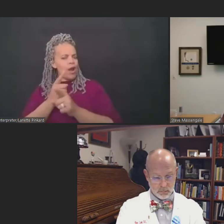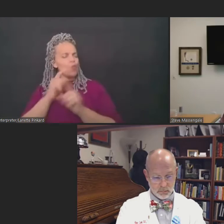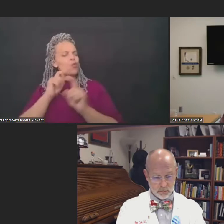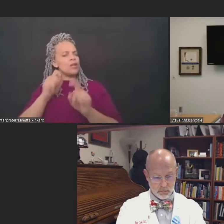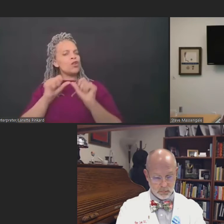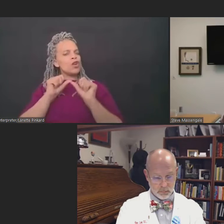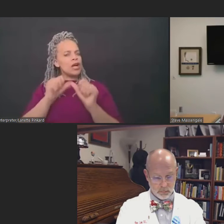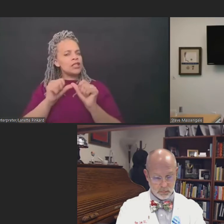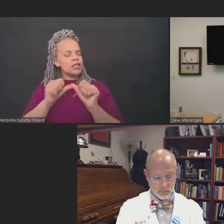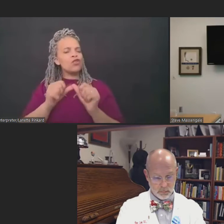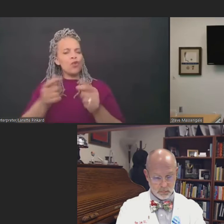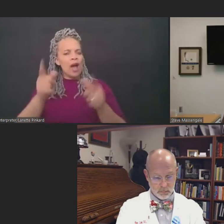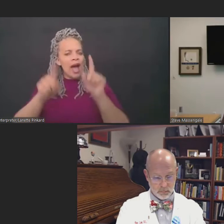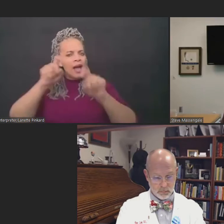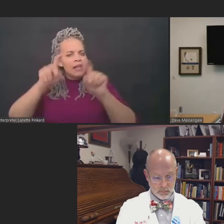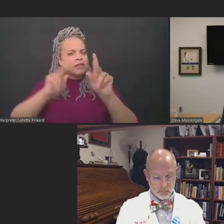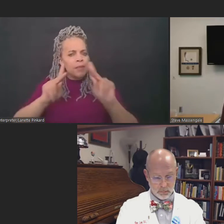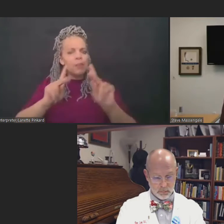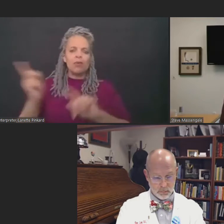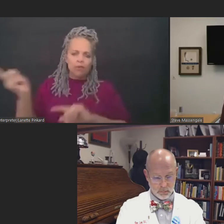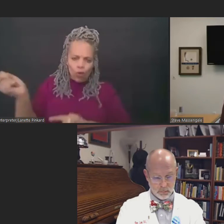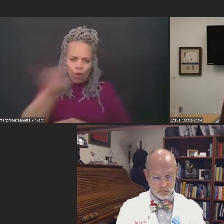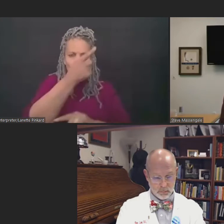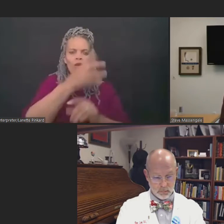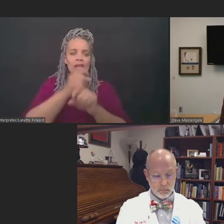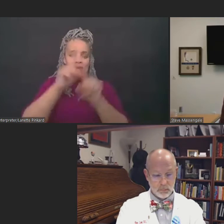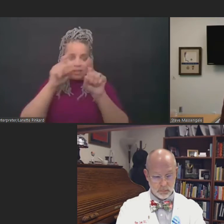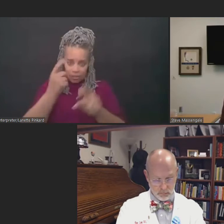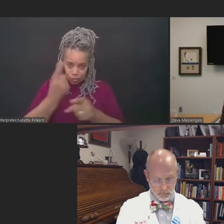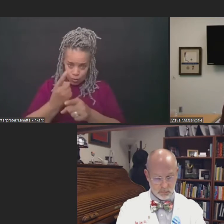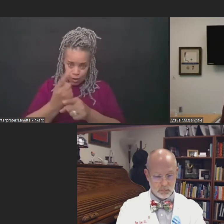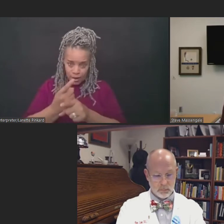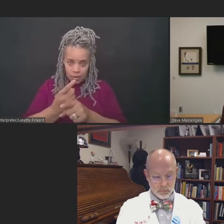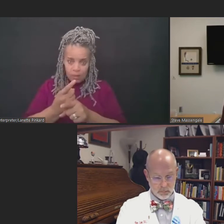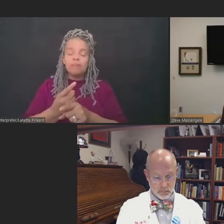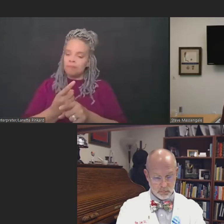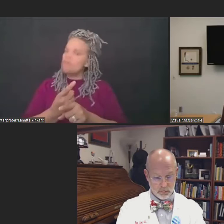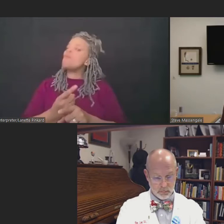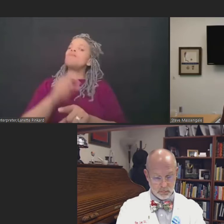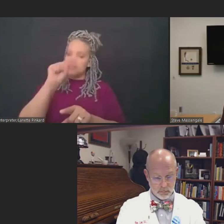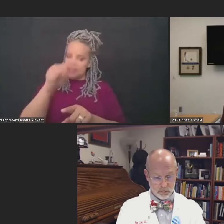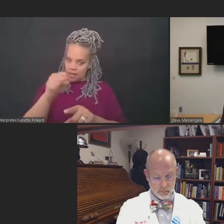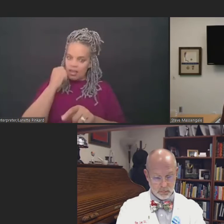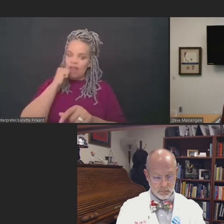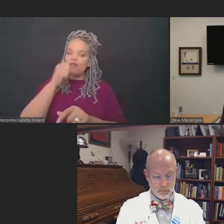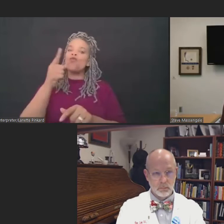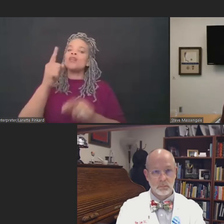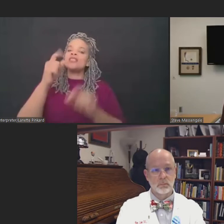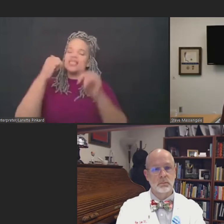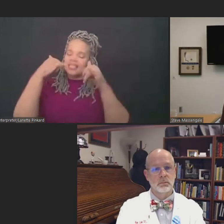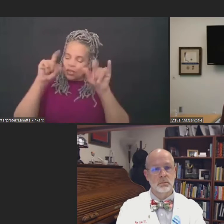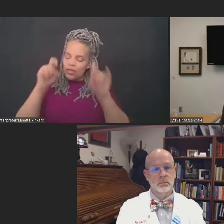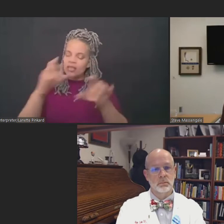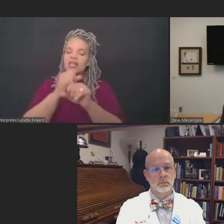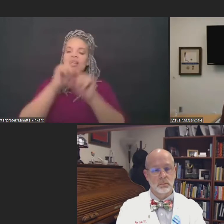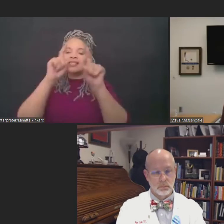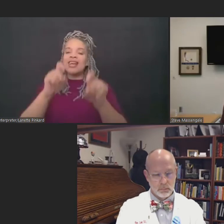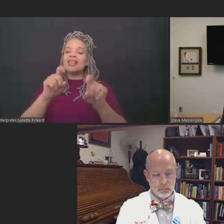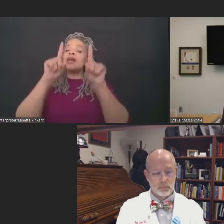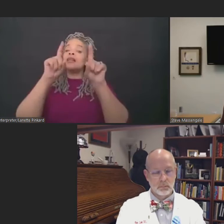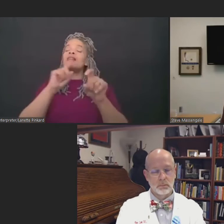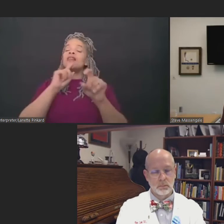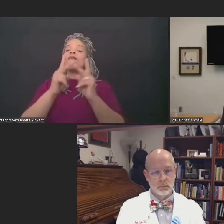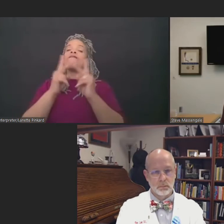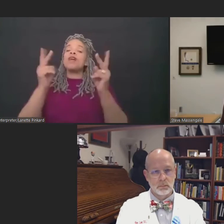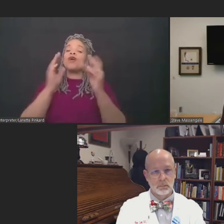to asking people to get tested. Am I correct? Yes, everybody still needs to get tested. Testing is an important